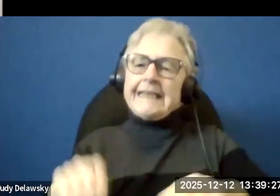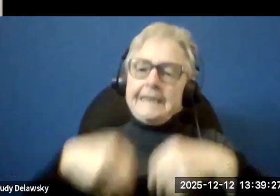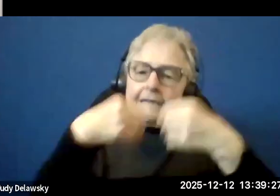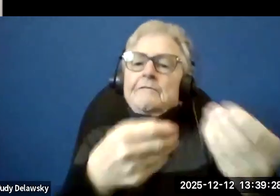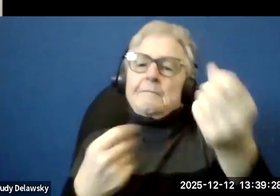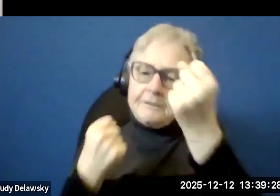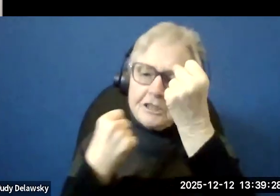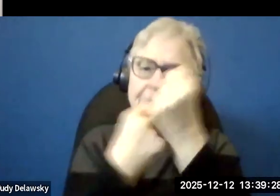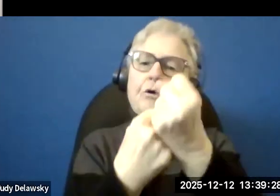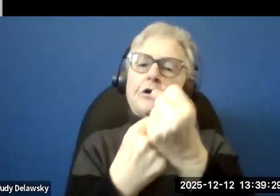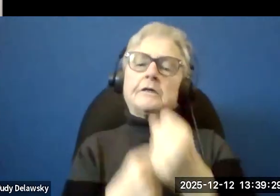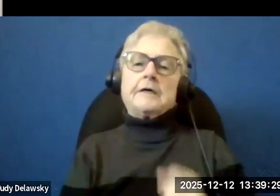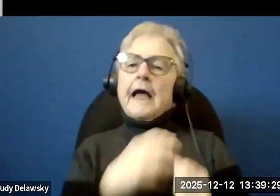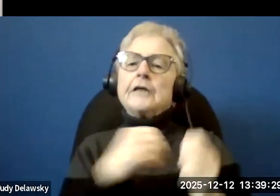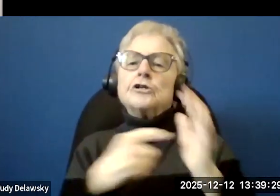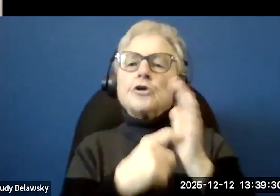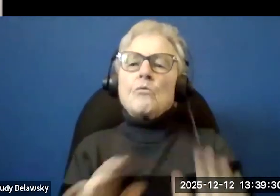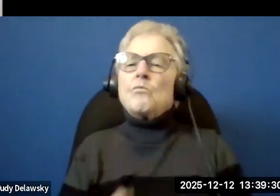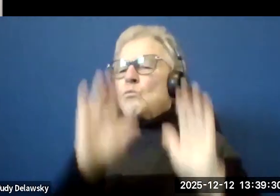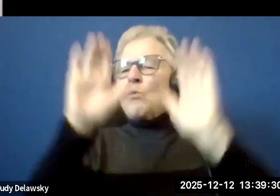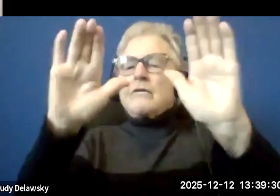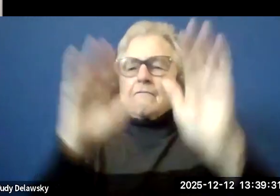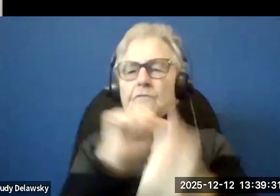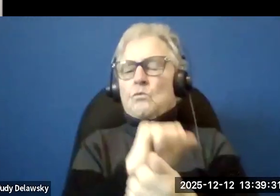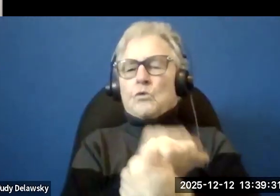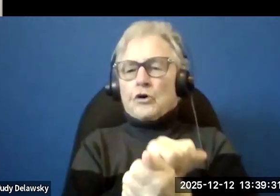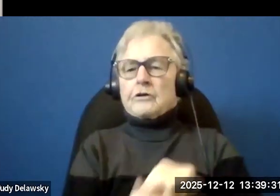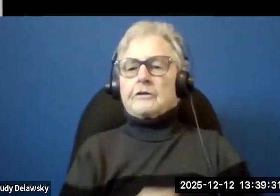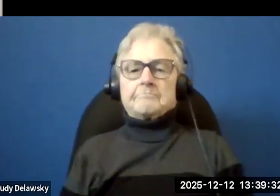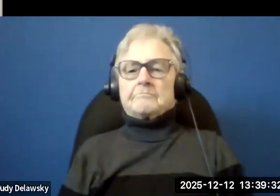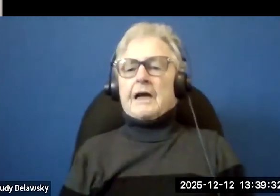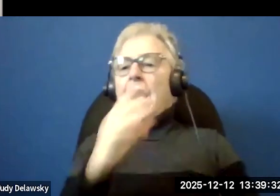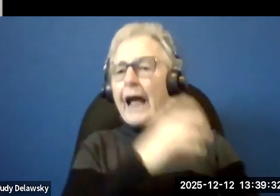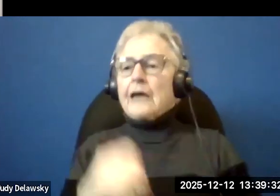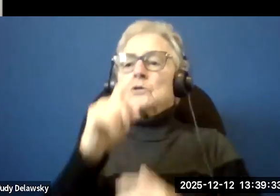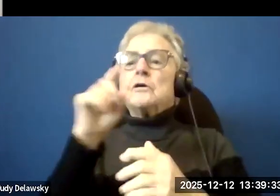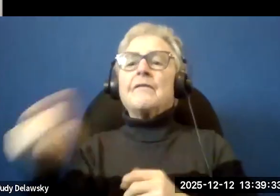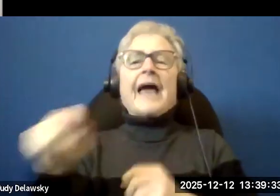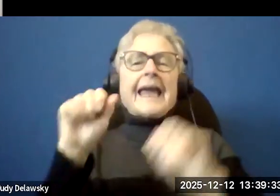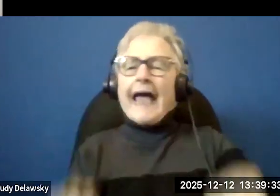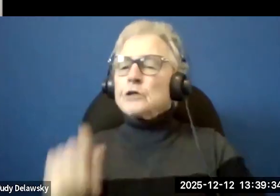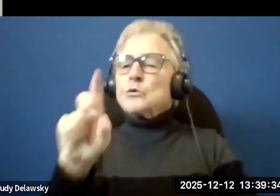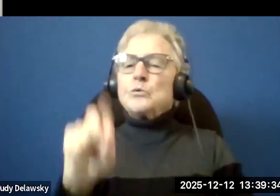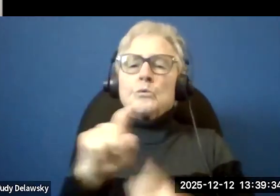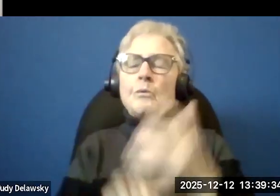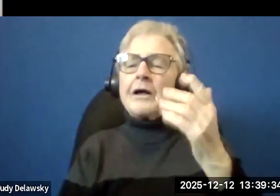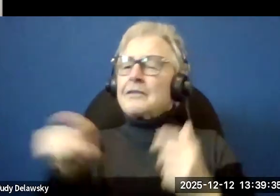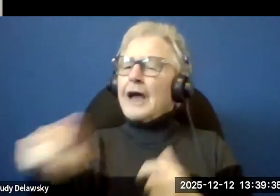showing the fantastic work that they do and bringing them into the operation so that they can do what they're so good at.